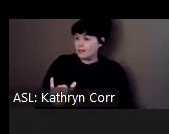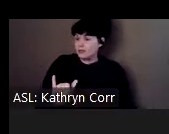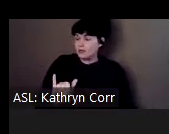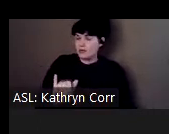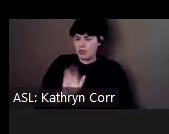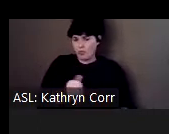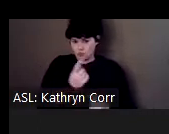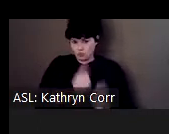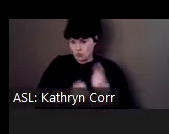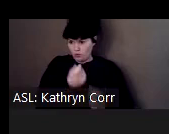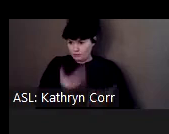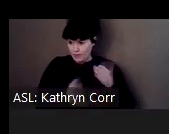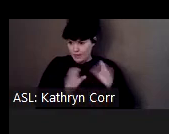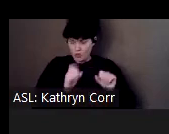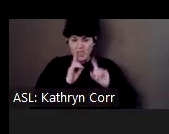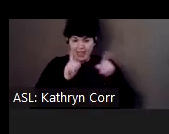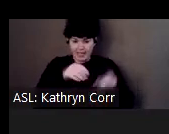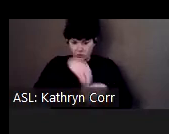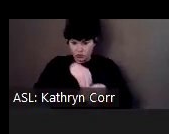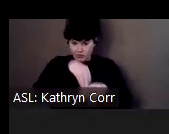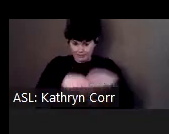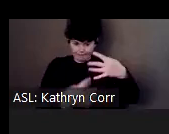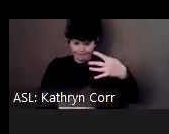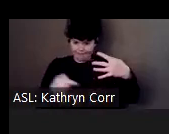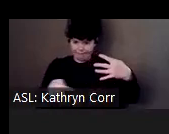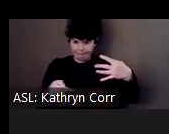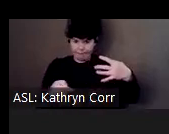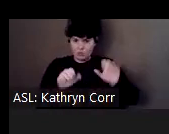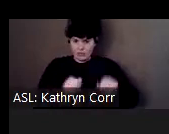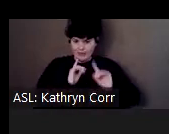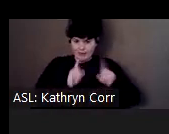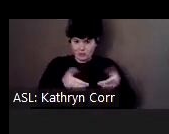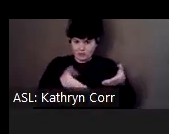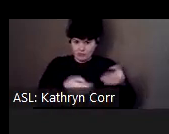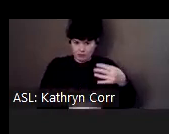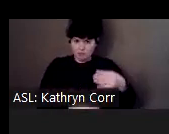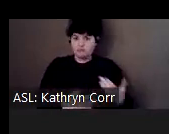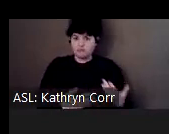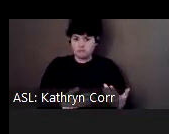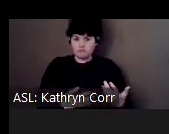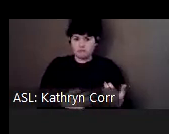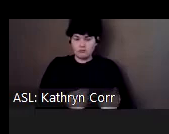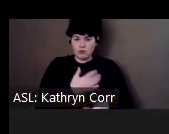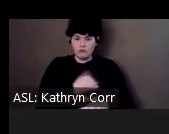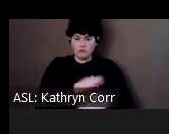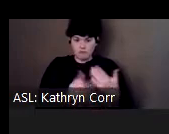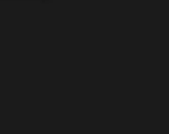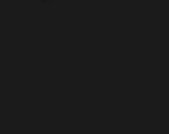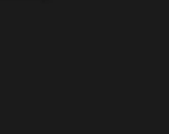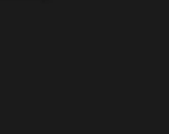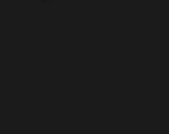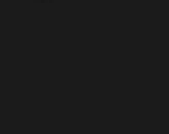the chat. And so everyone can save that if they'd like. I can do that. Thank you.